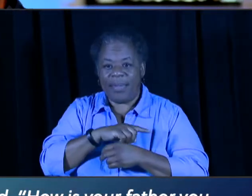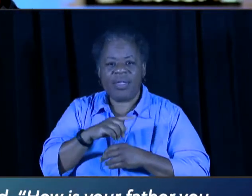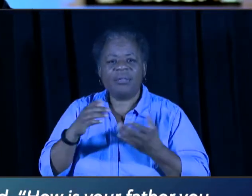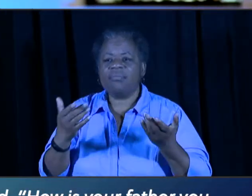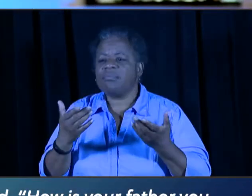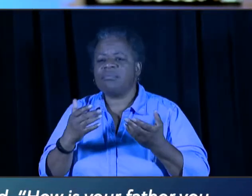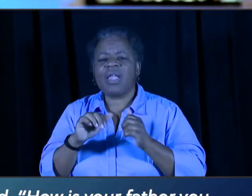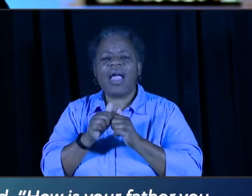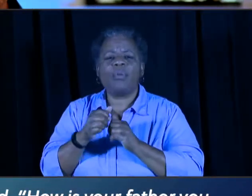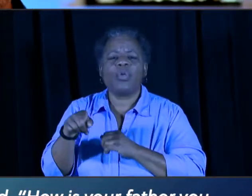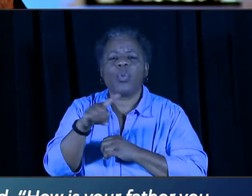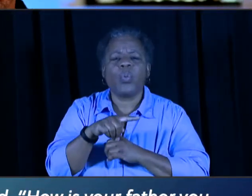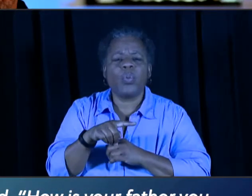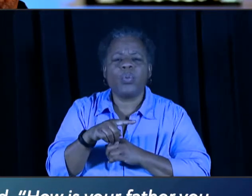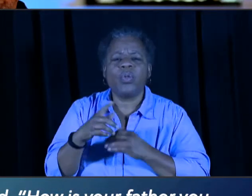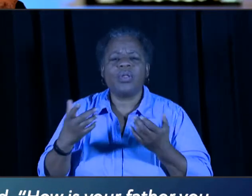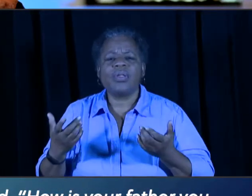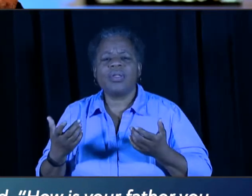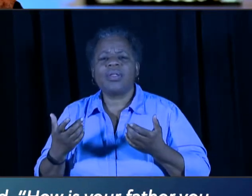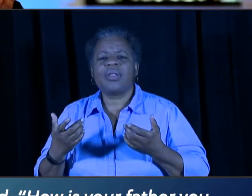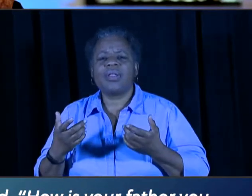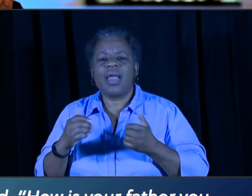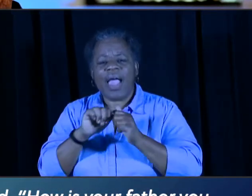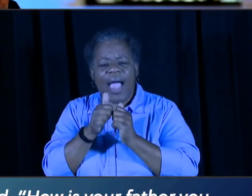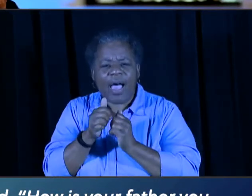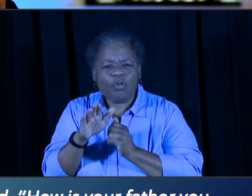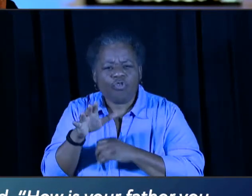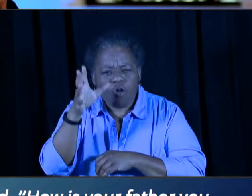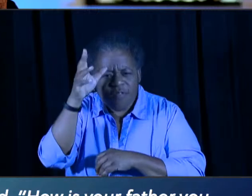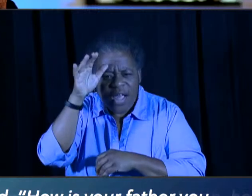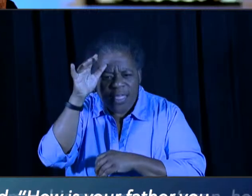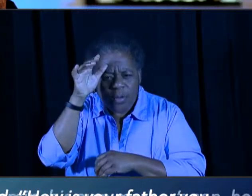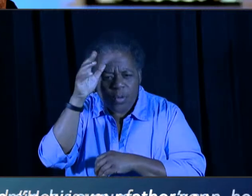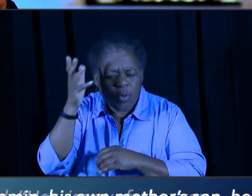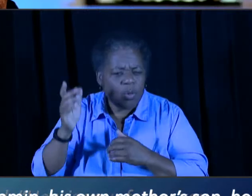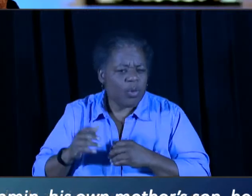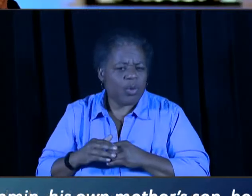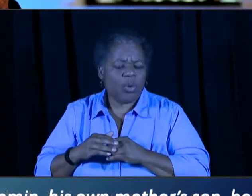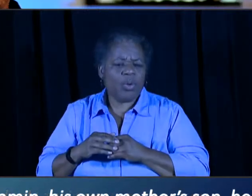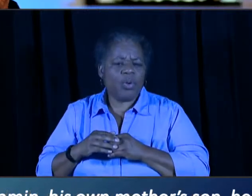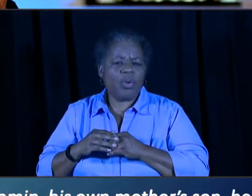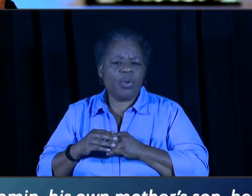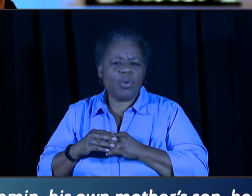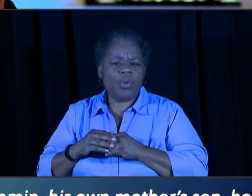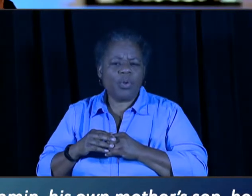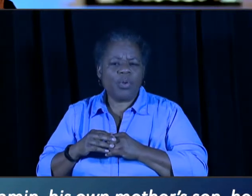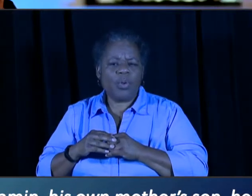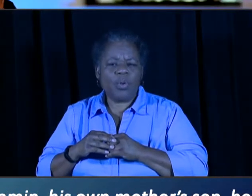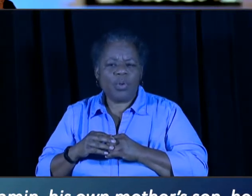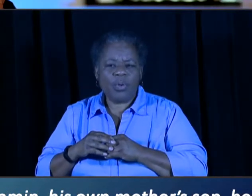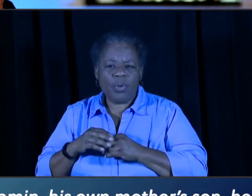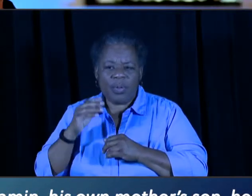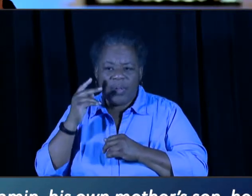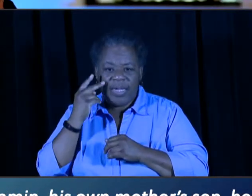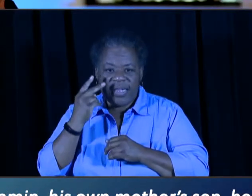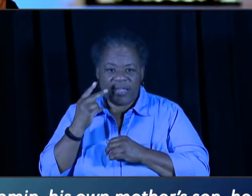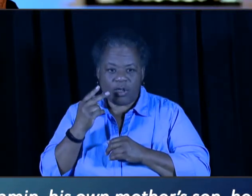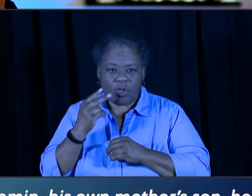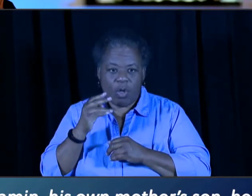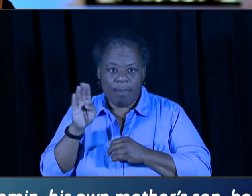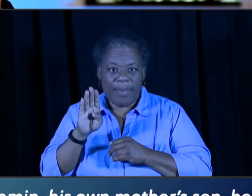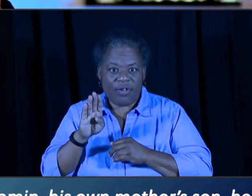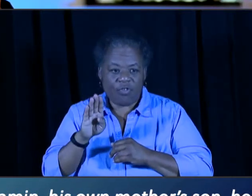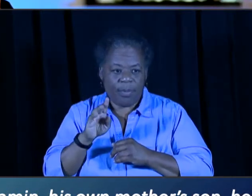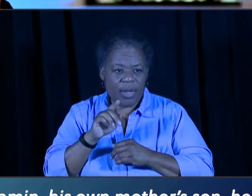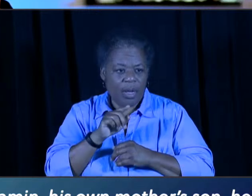were. And then he said, "How is your father you told me about?" As he looked about and saw his brother Benjamin, his own